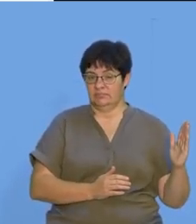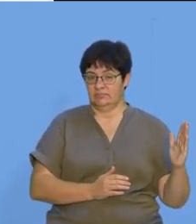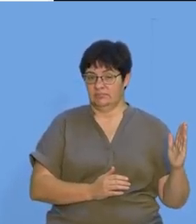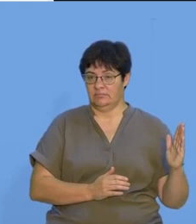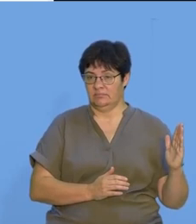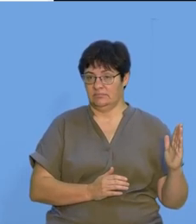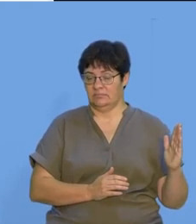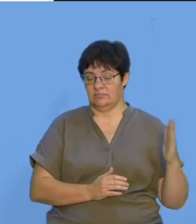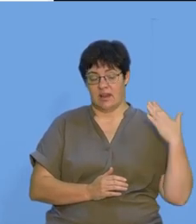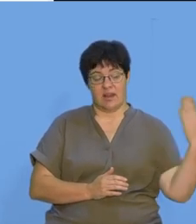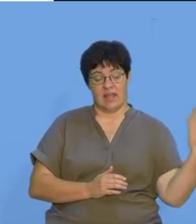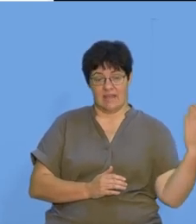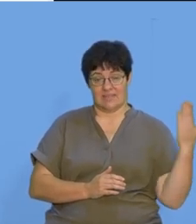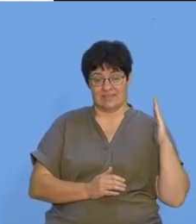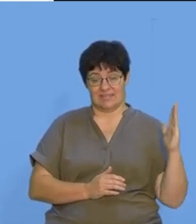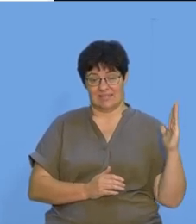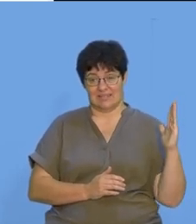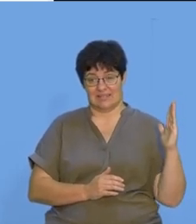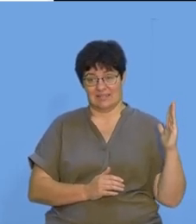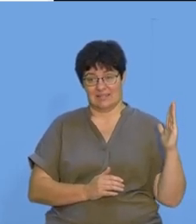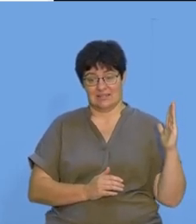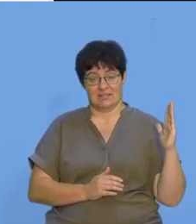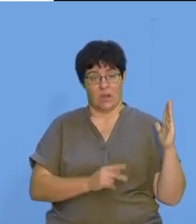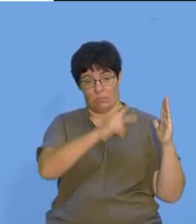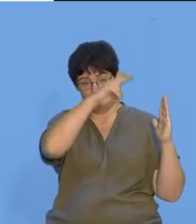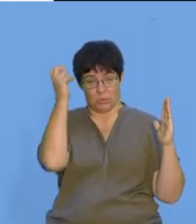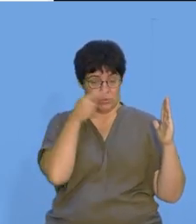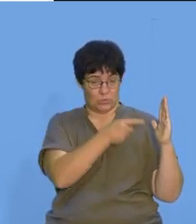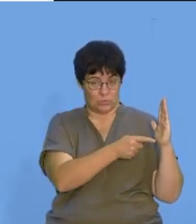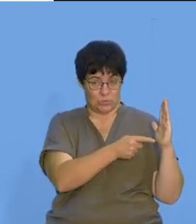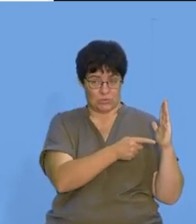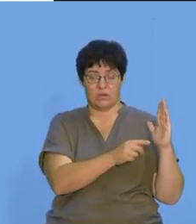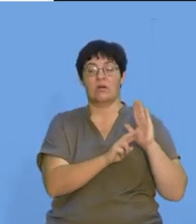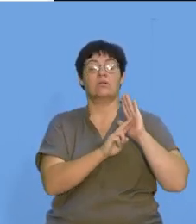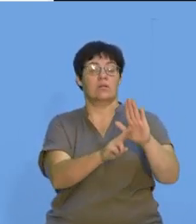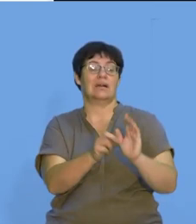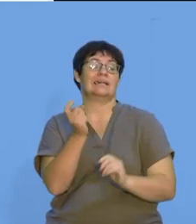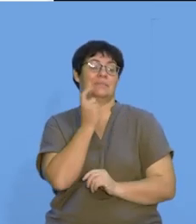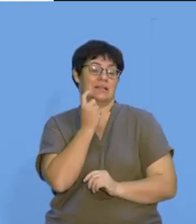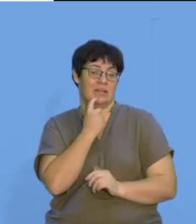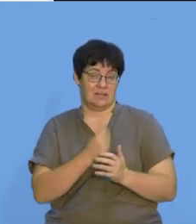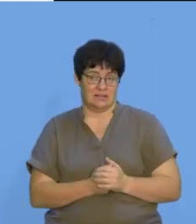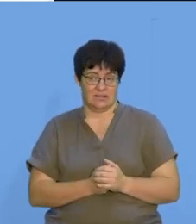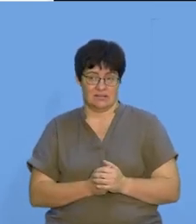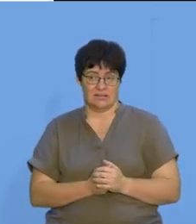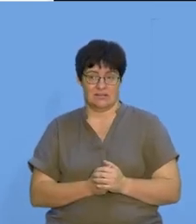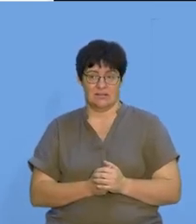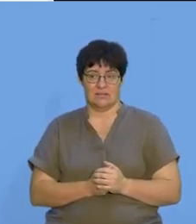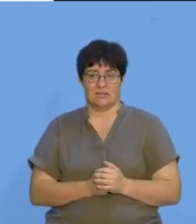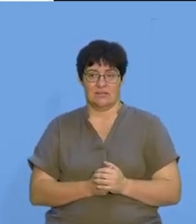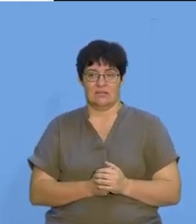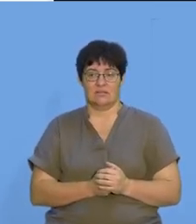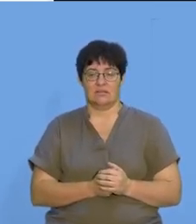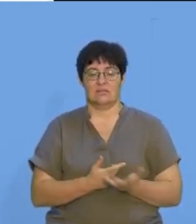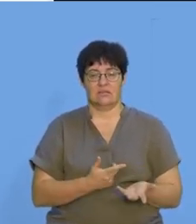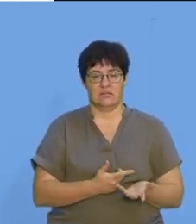the far to our left, this column, which is blue in color, represents the metals, okay? So we've got